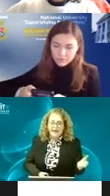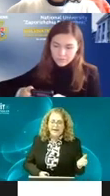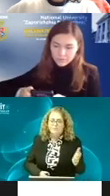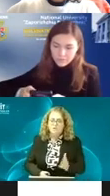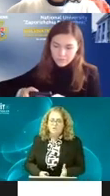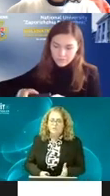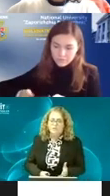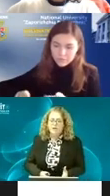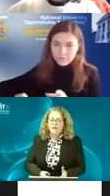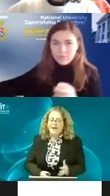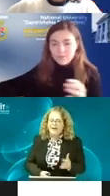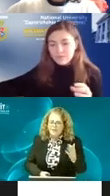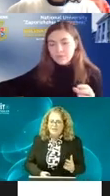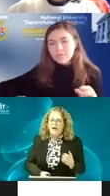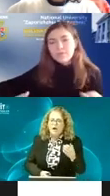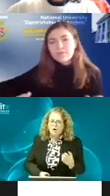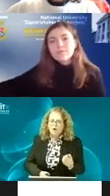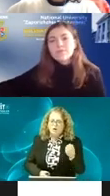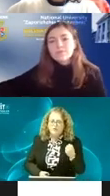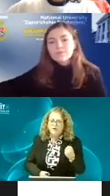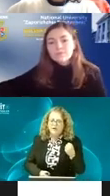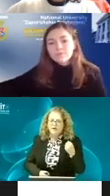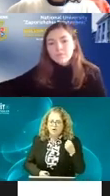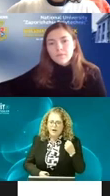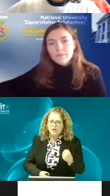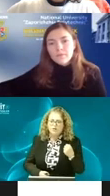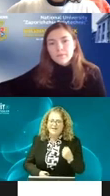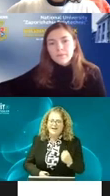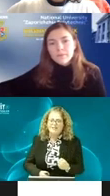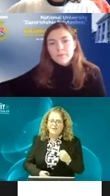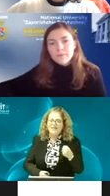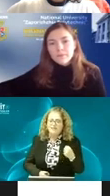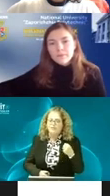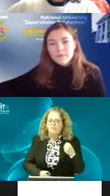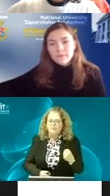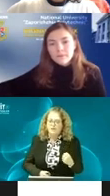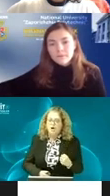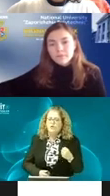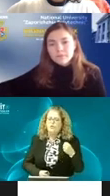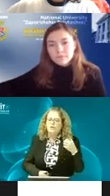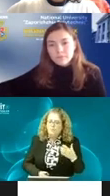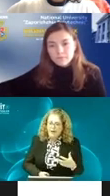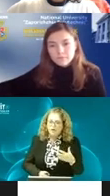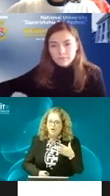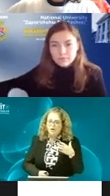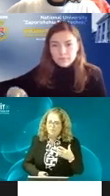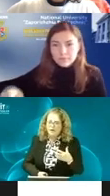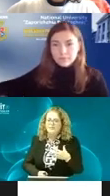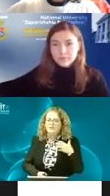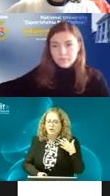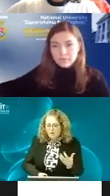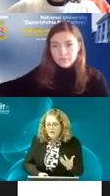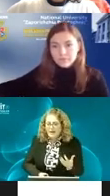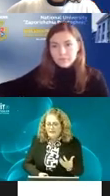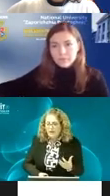in games and so forth, and we see a lot of collection of data, big data for speech through the major companies